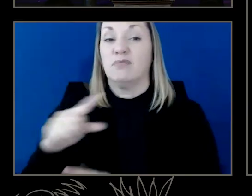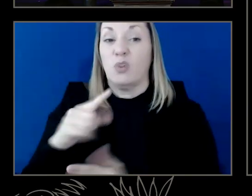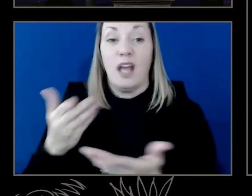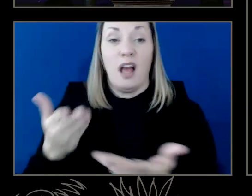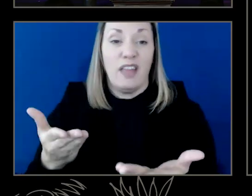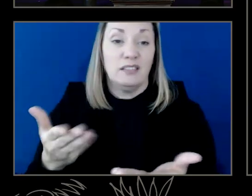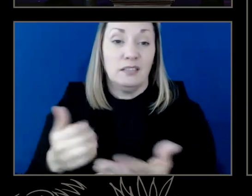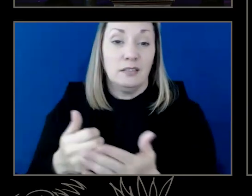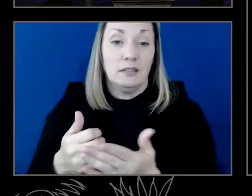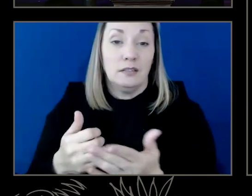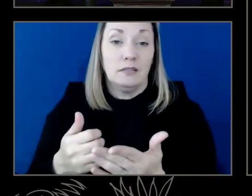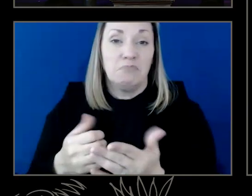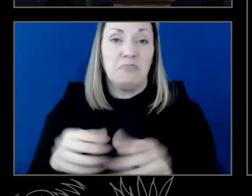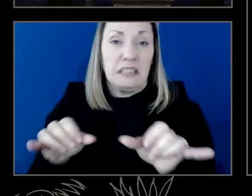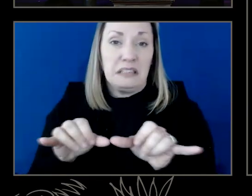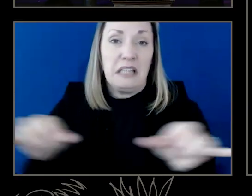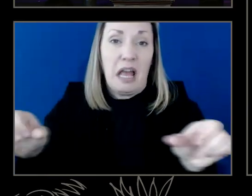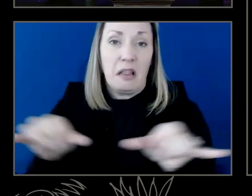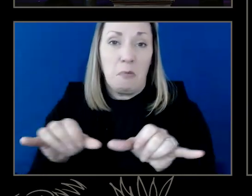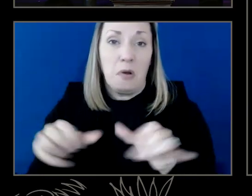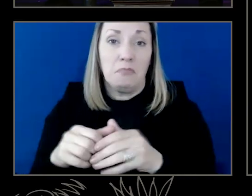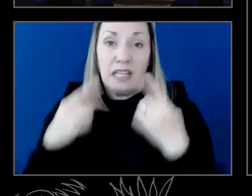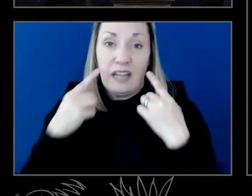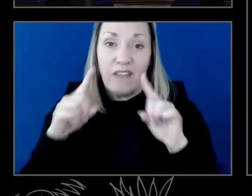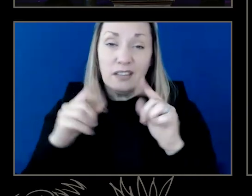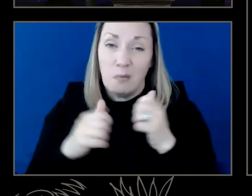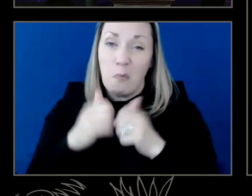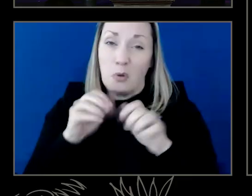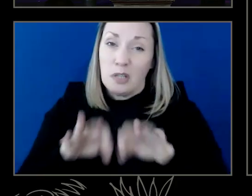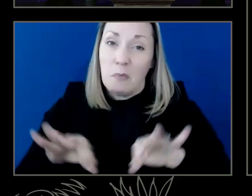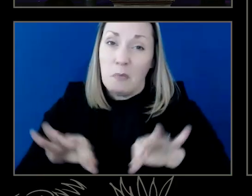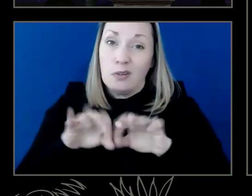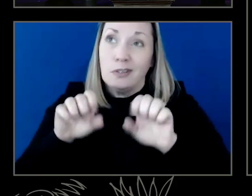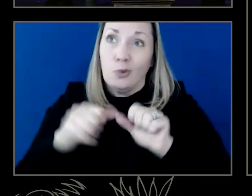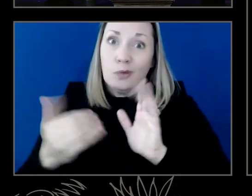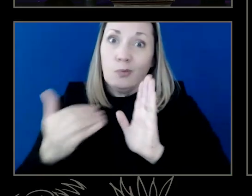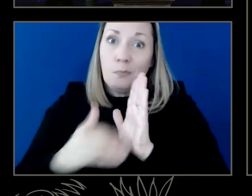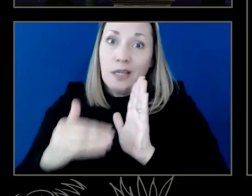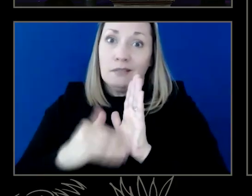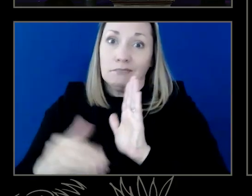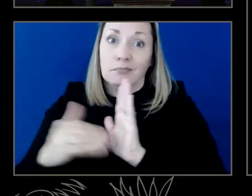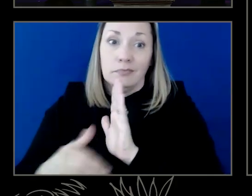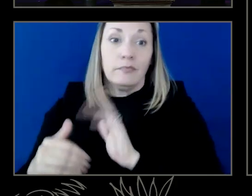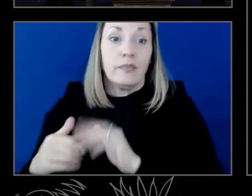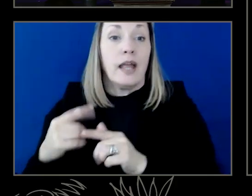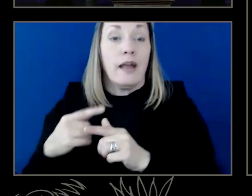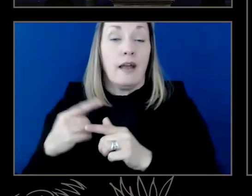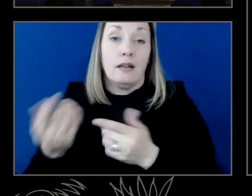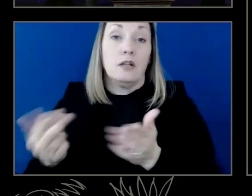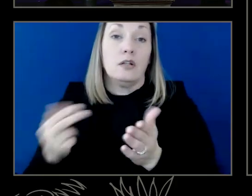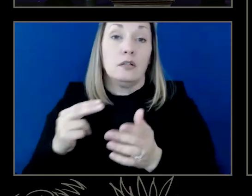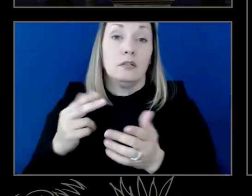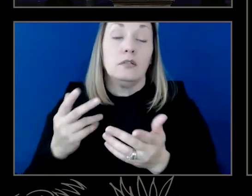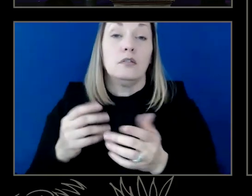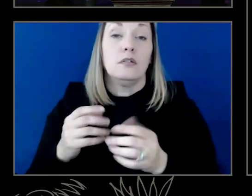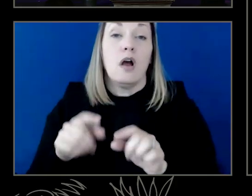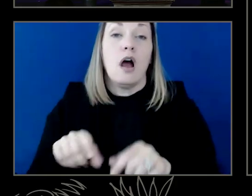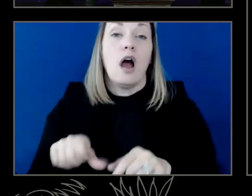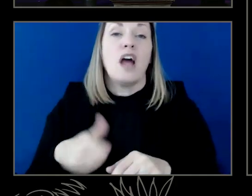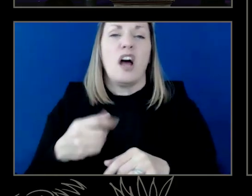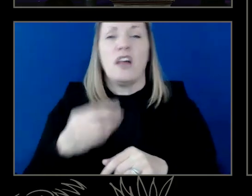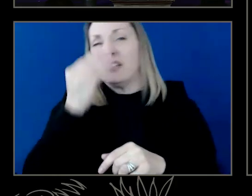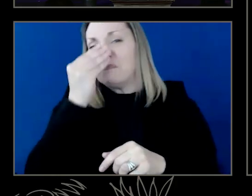stack is scalable, cost-effective, and most importantly, repeatable. Of course, another